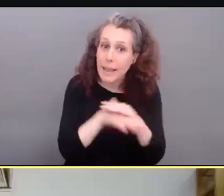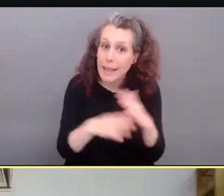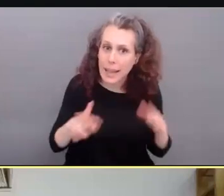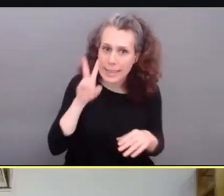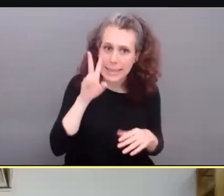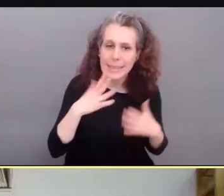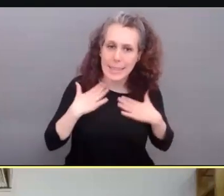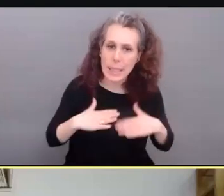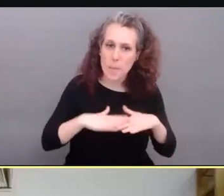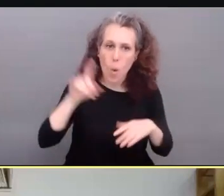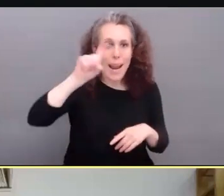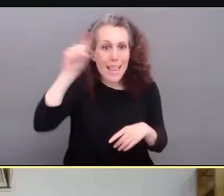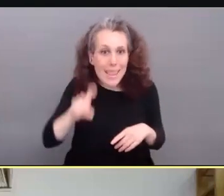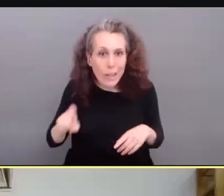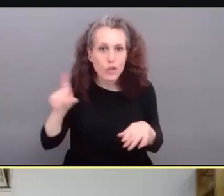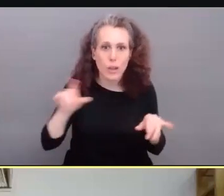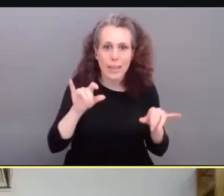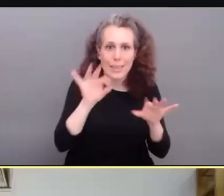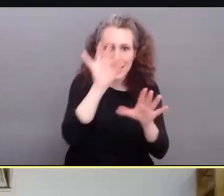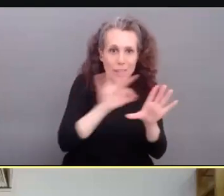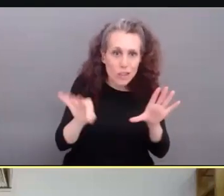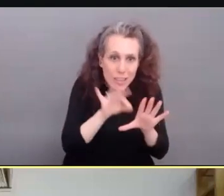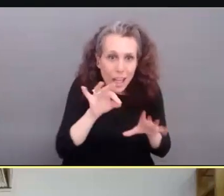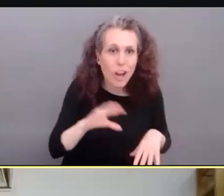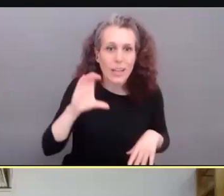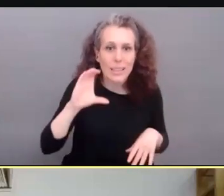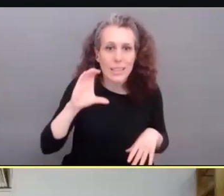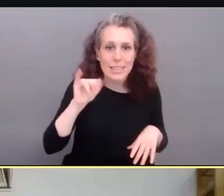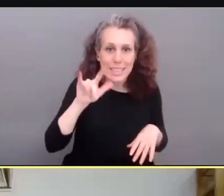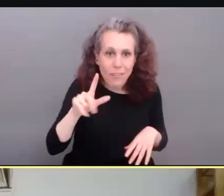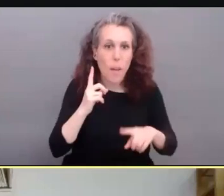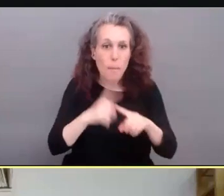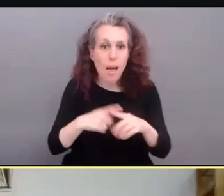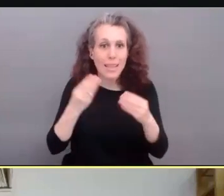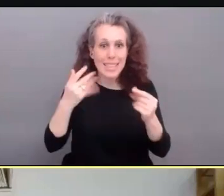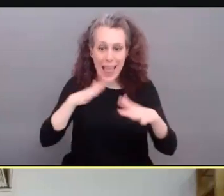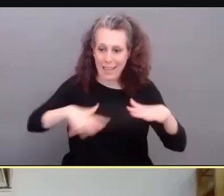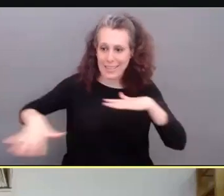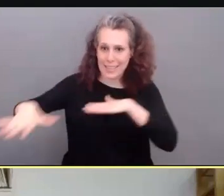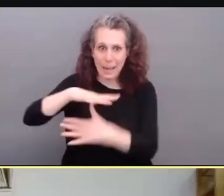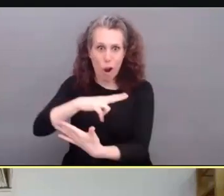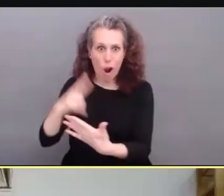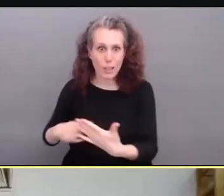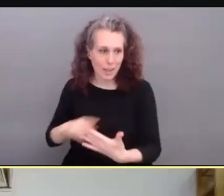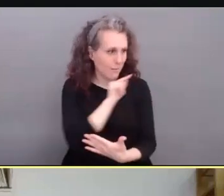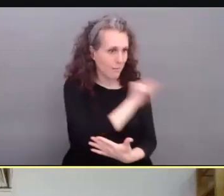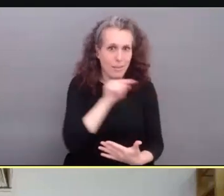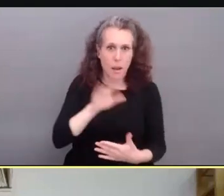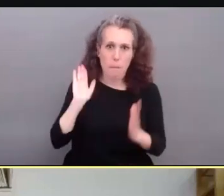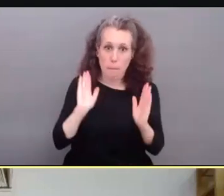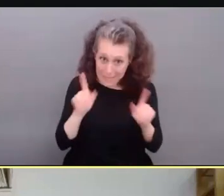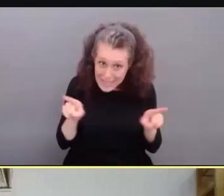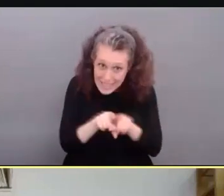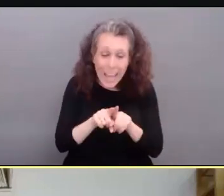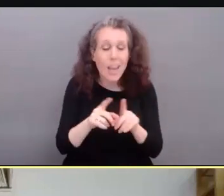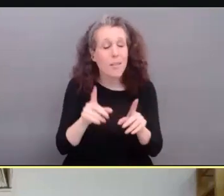electrical engineers and civil engineers and landscape architects to have a very equal understanding